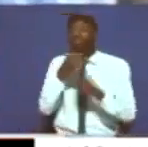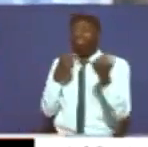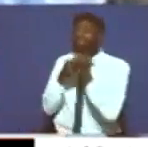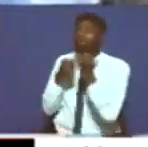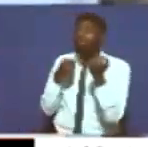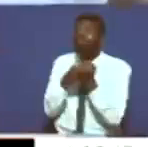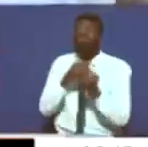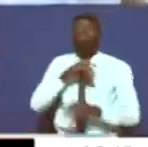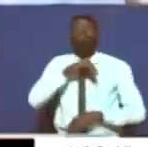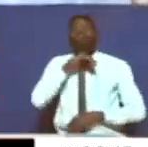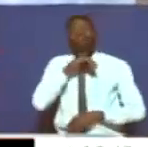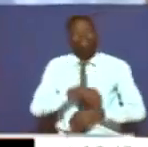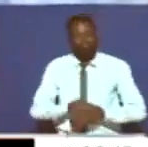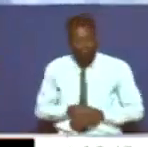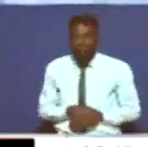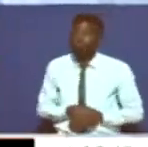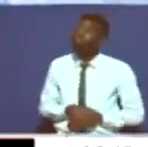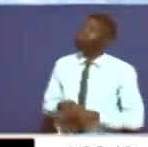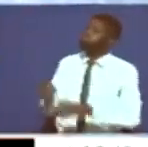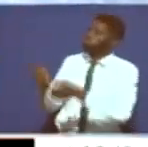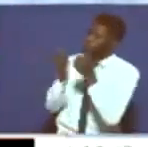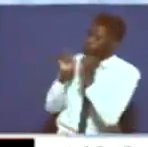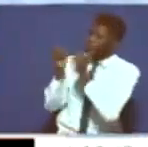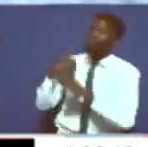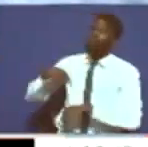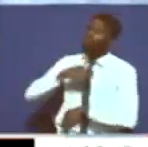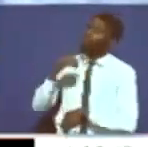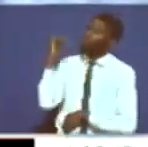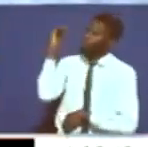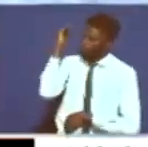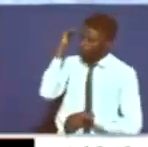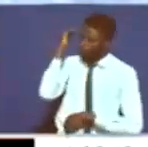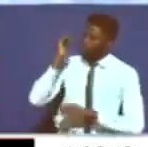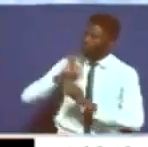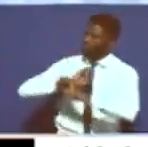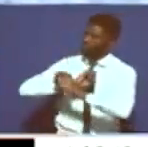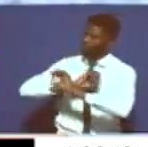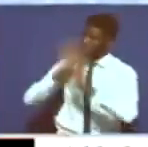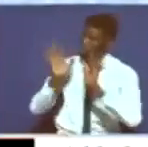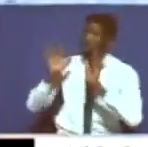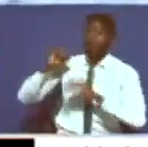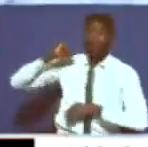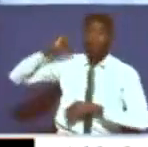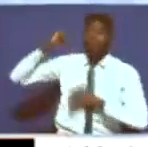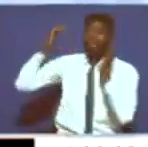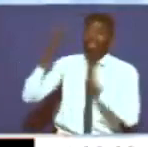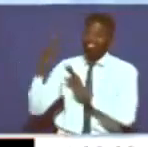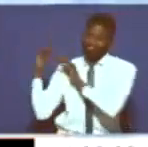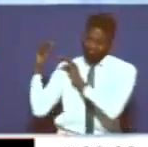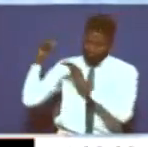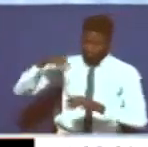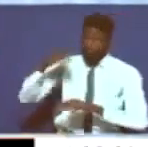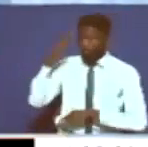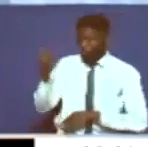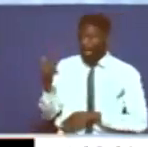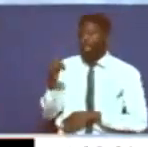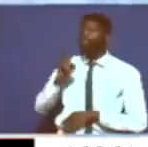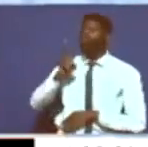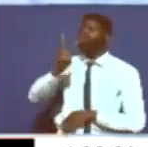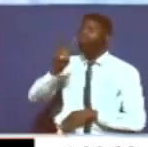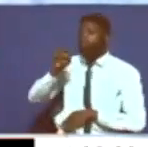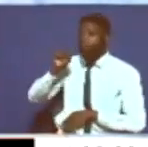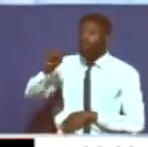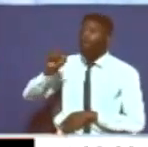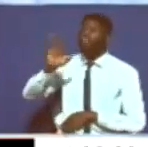Raila Odinga. Very well. We know for a fact that what brings politicians in this part of the country is about 2.5 million registered